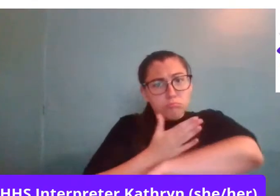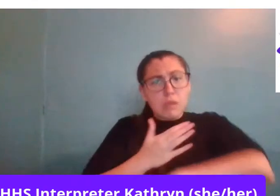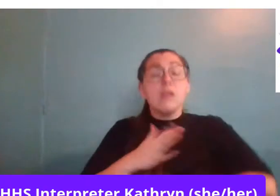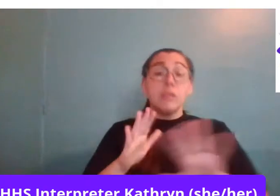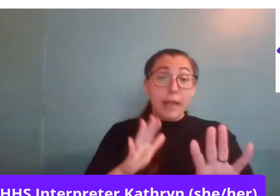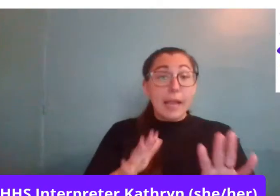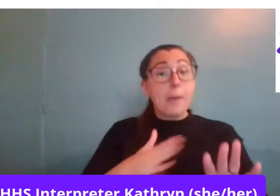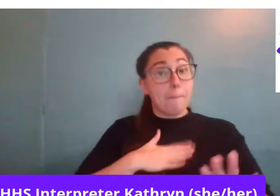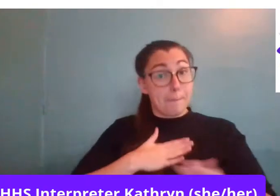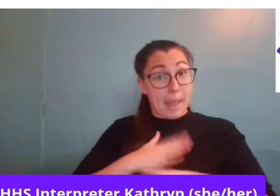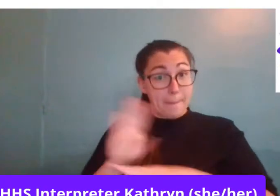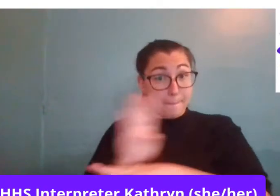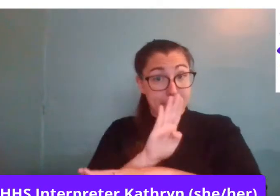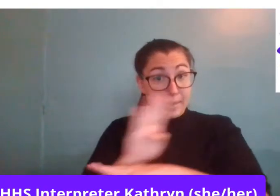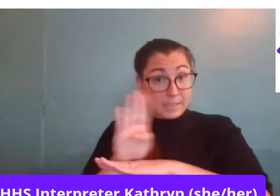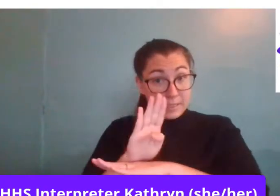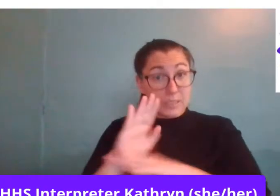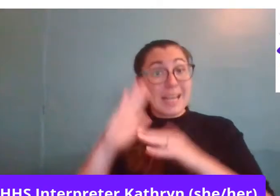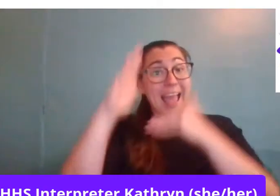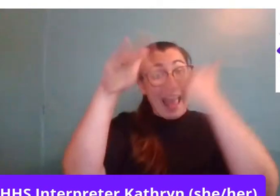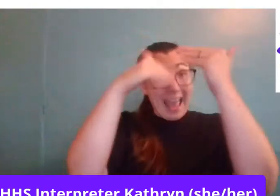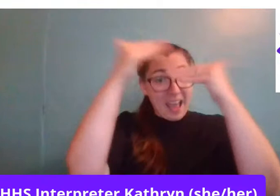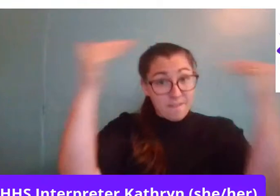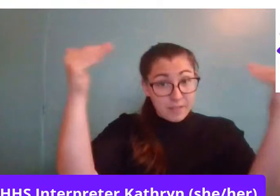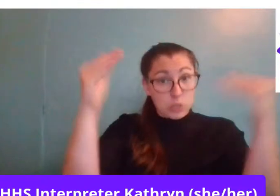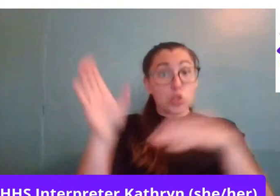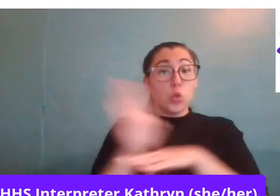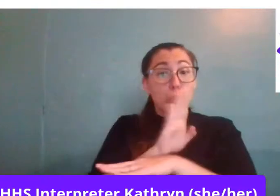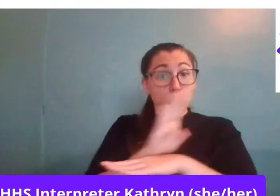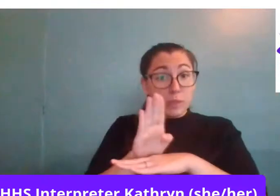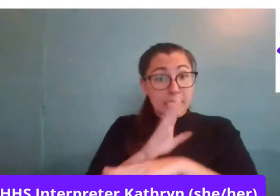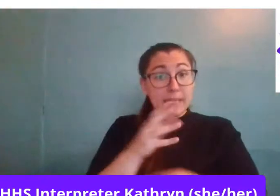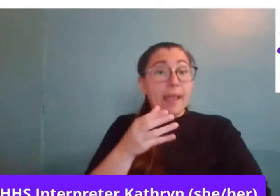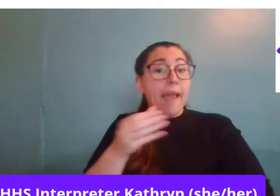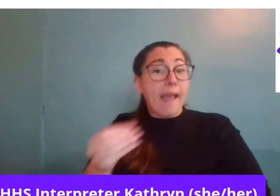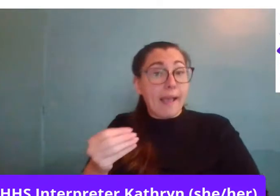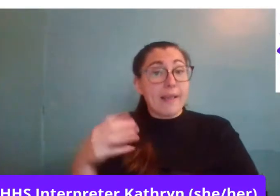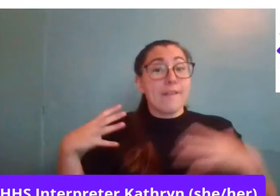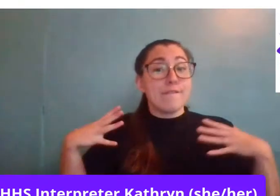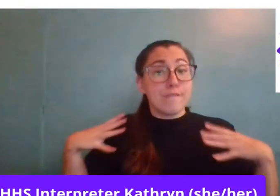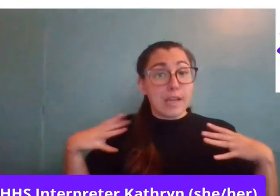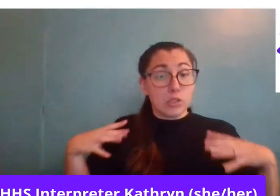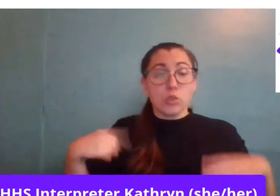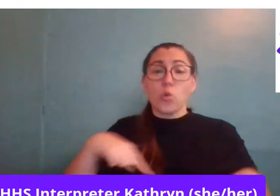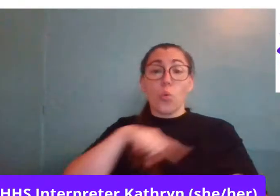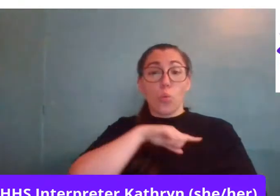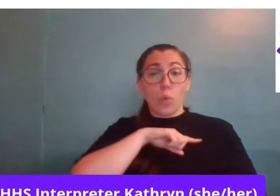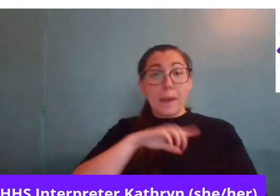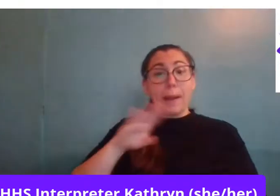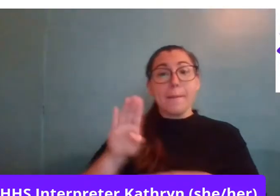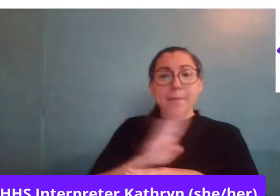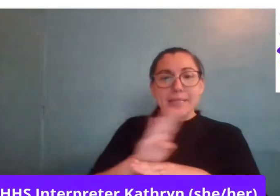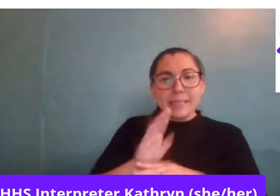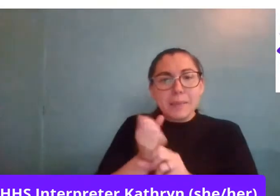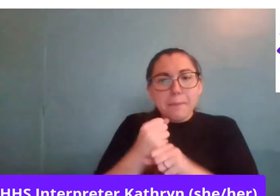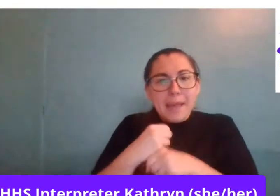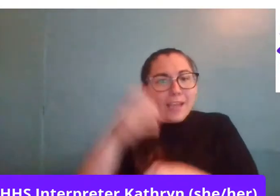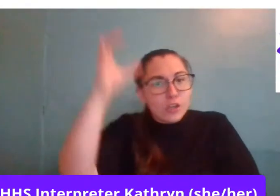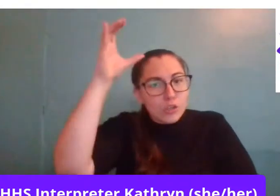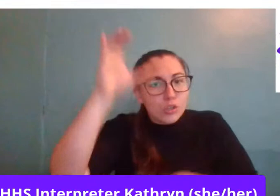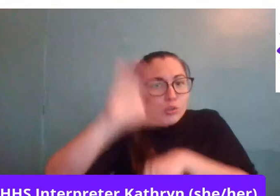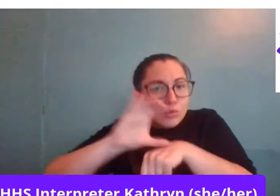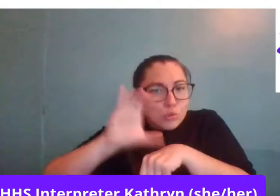my business is Heaven's Boutique and Fashion, and like I say, we are a business where we make church hats and fascinators and so